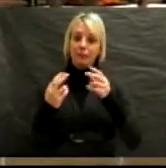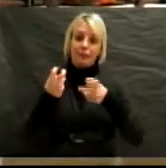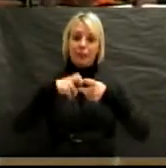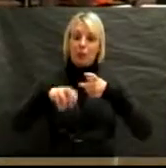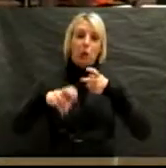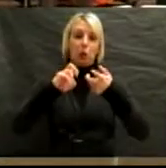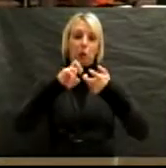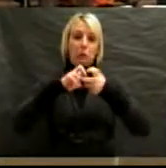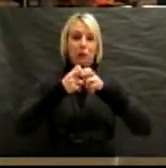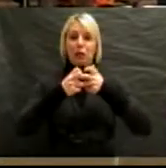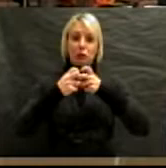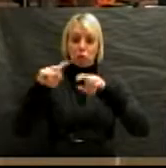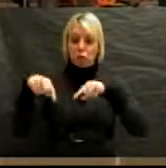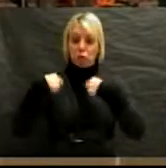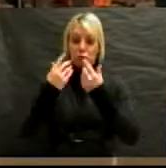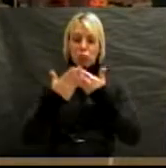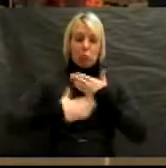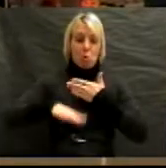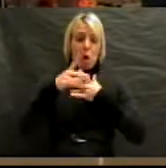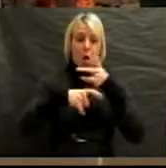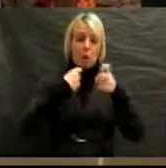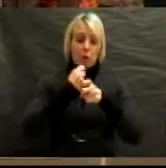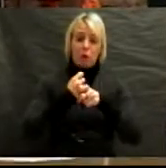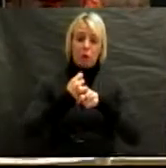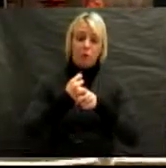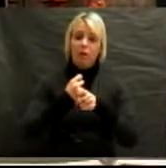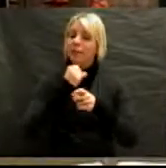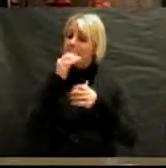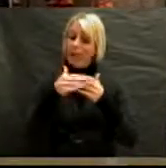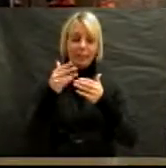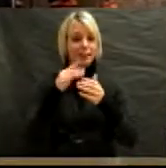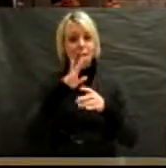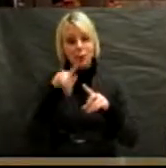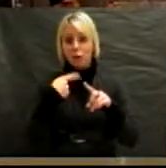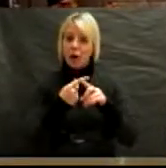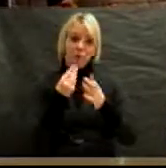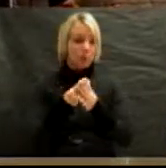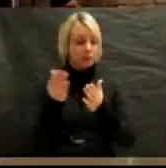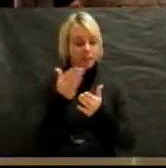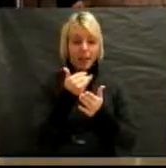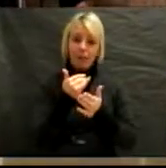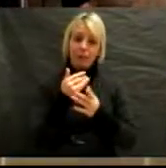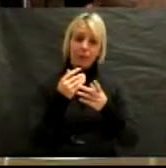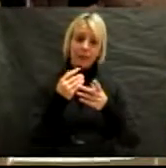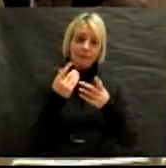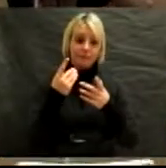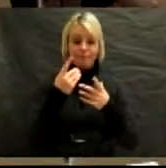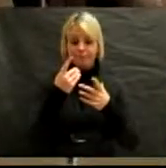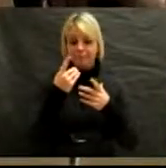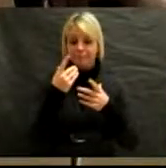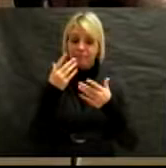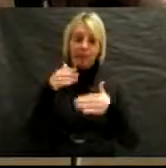your own salary, particularly at a public meeting, but I appreciate everybody's frankness about our discussion.